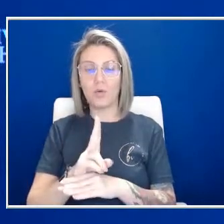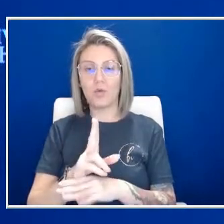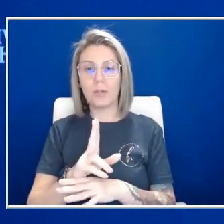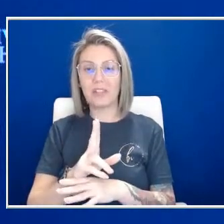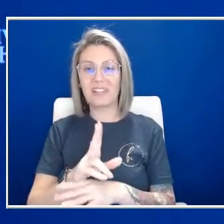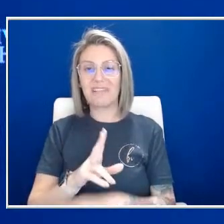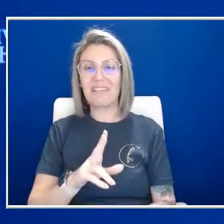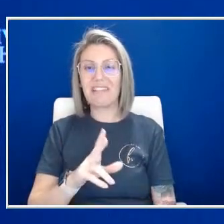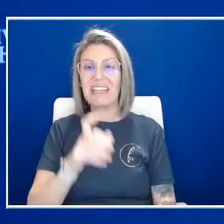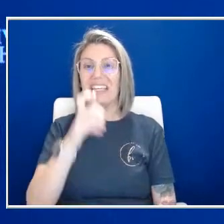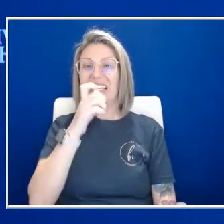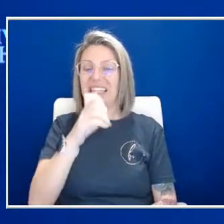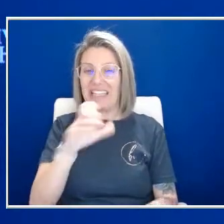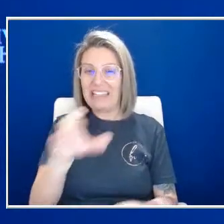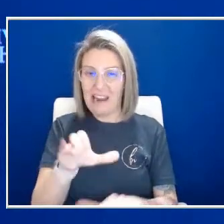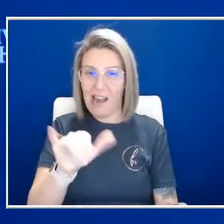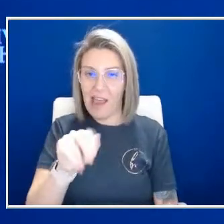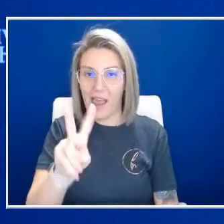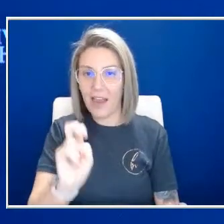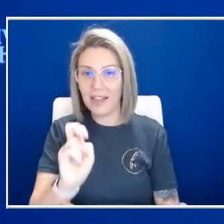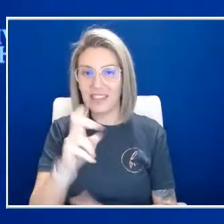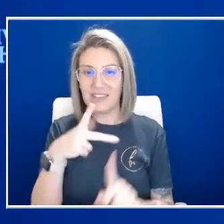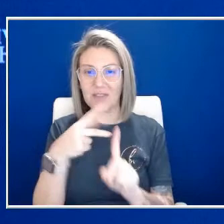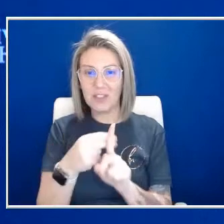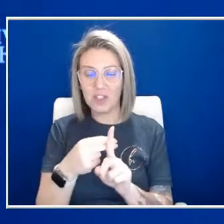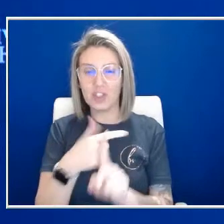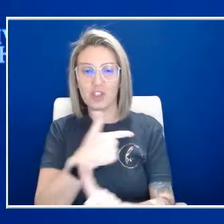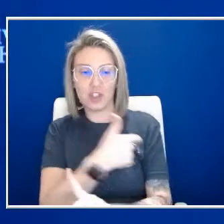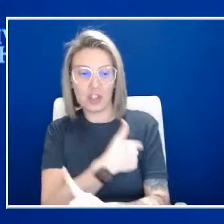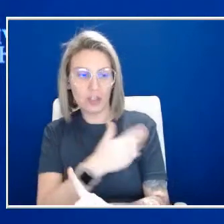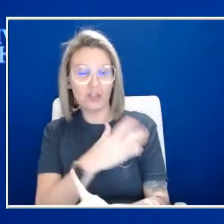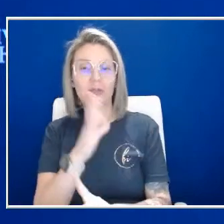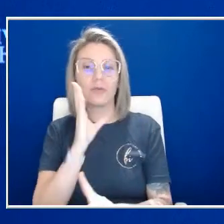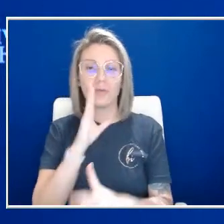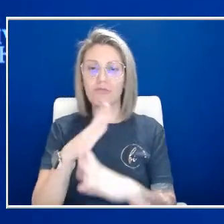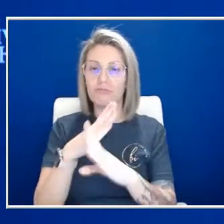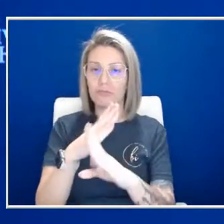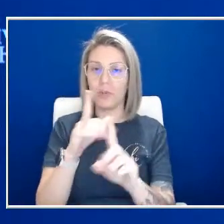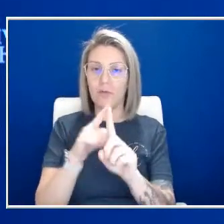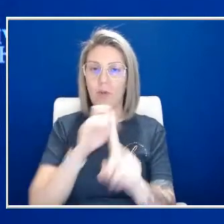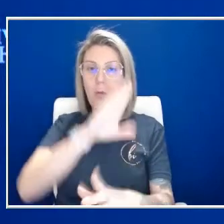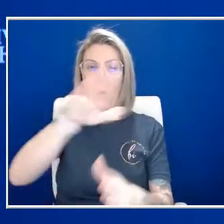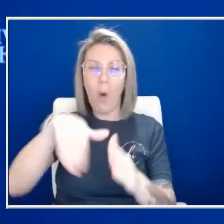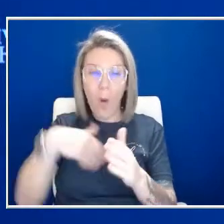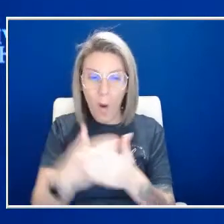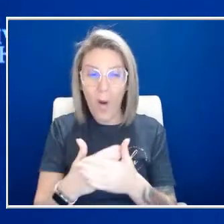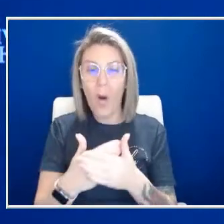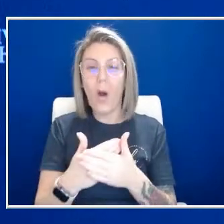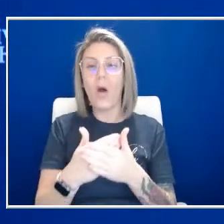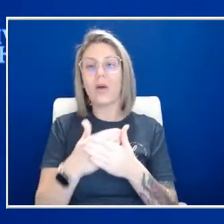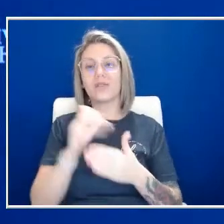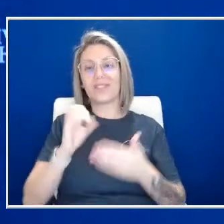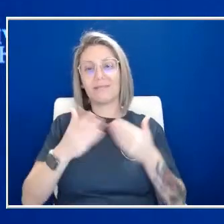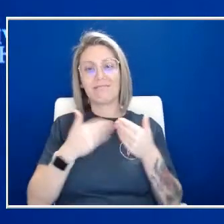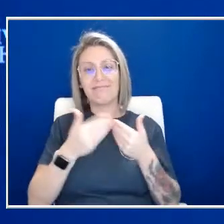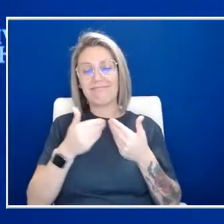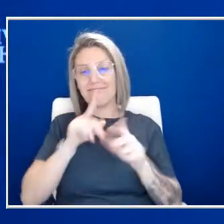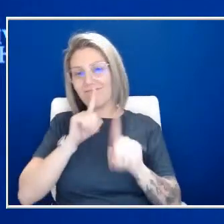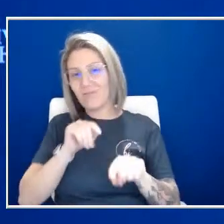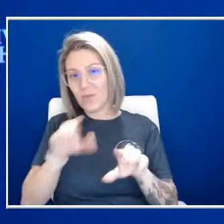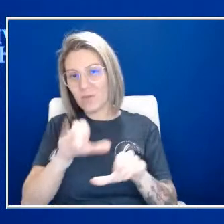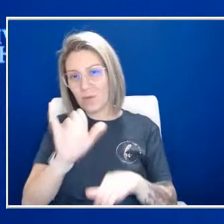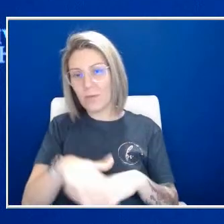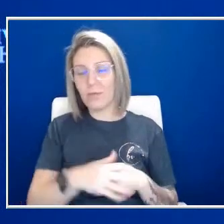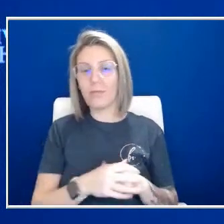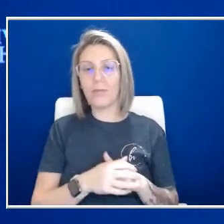poliovirus, which is an injection. It's a shot. It does protect you against all of these as well. And so that's the easy answer to do. So if you are not up